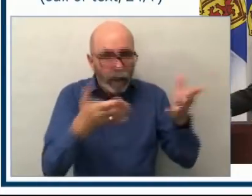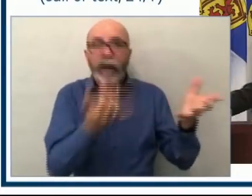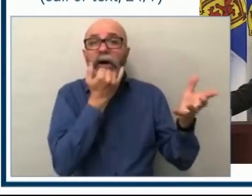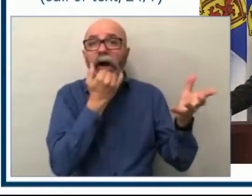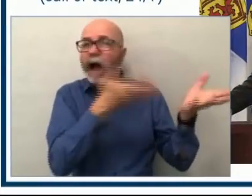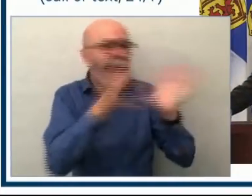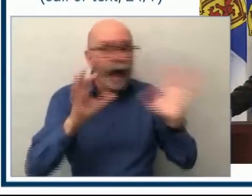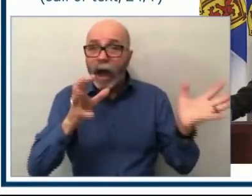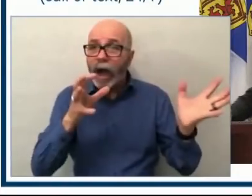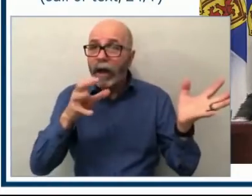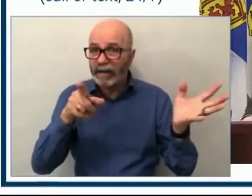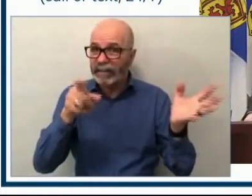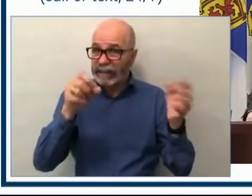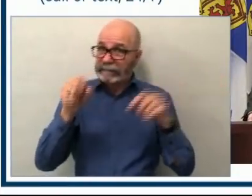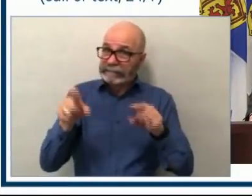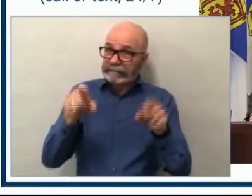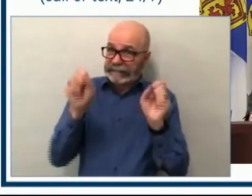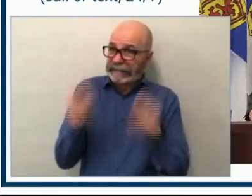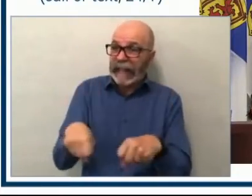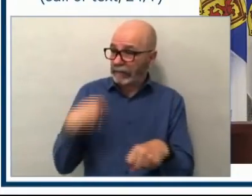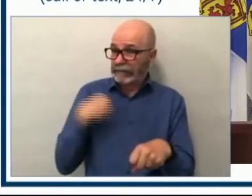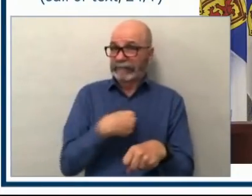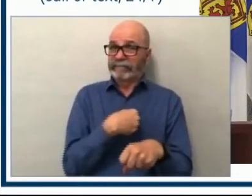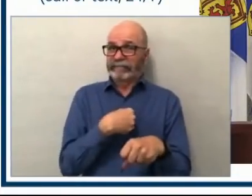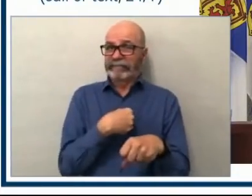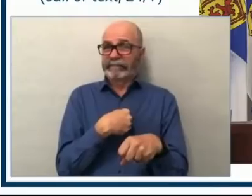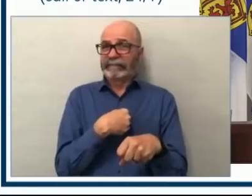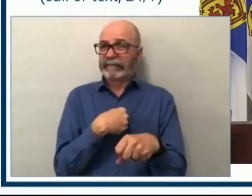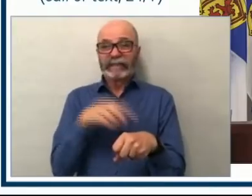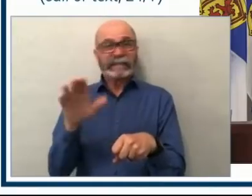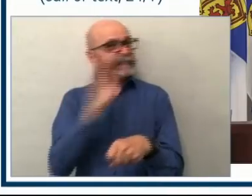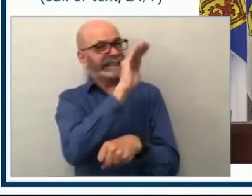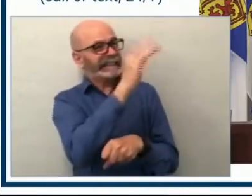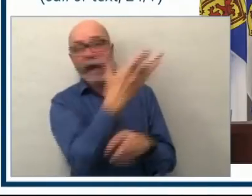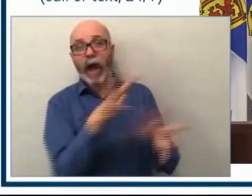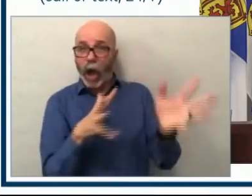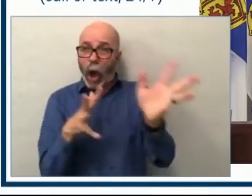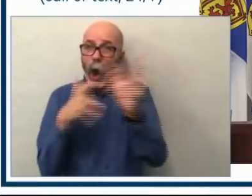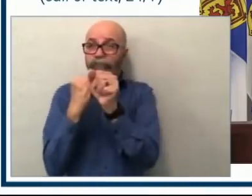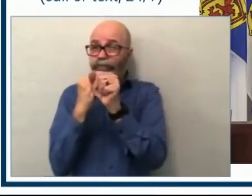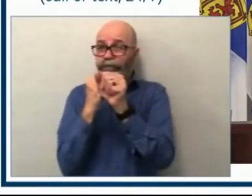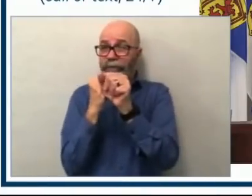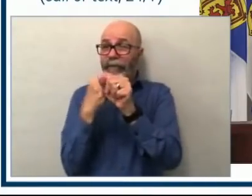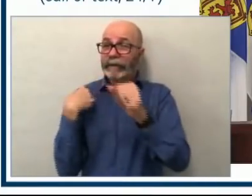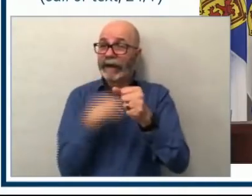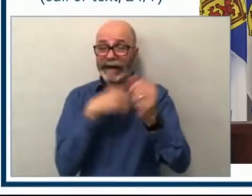unquote catch up quickly, or will it just sort of be like, well, this is as